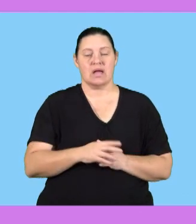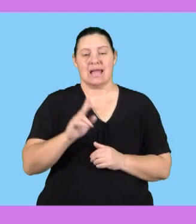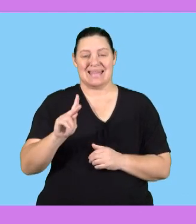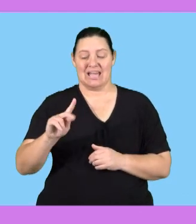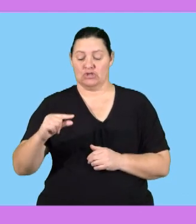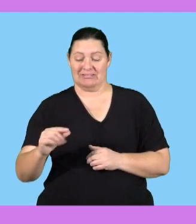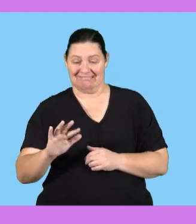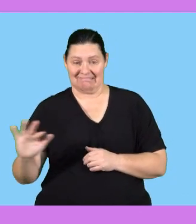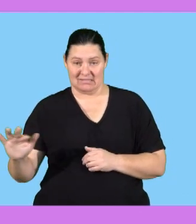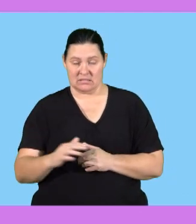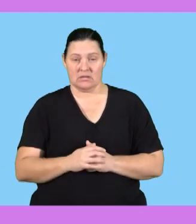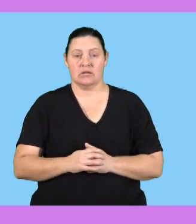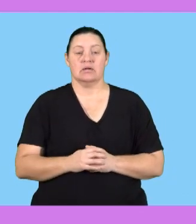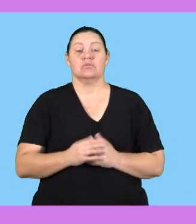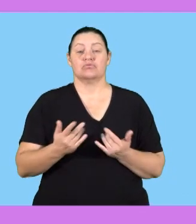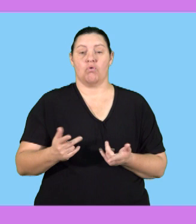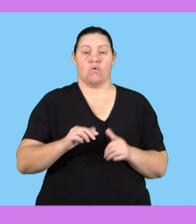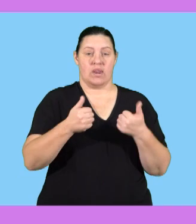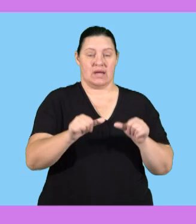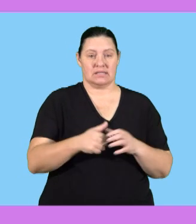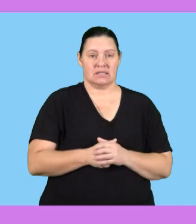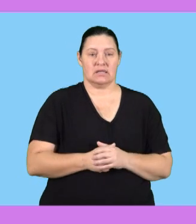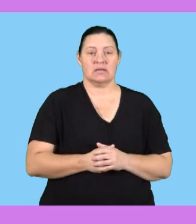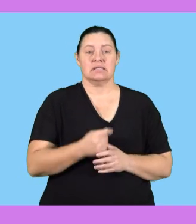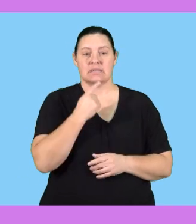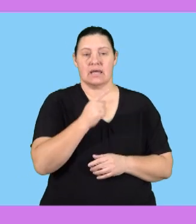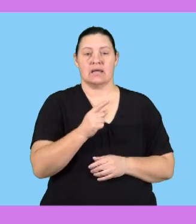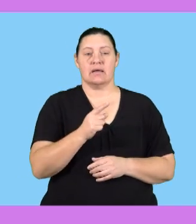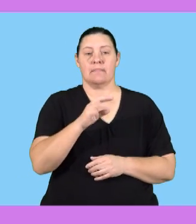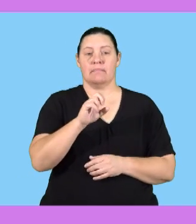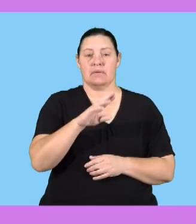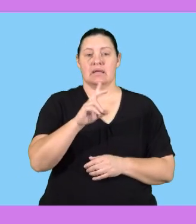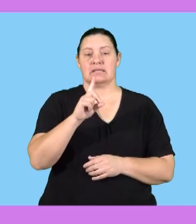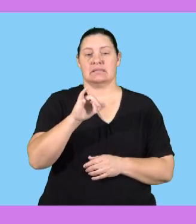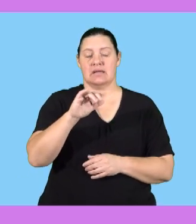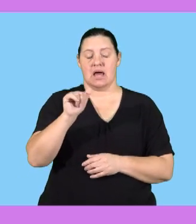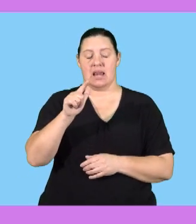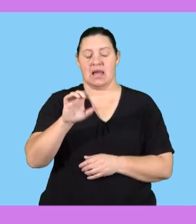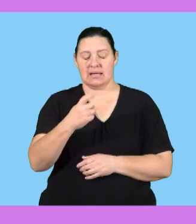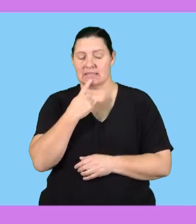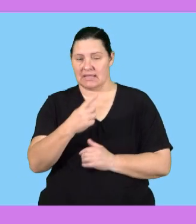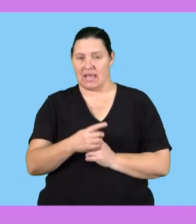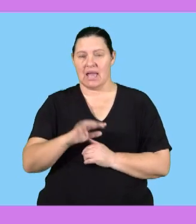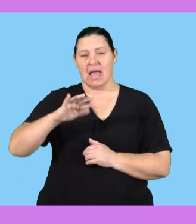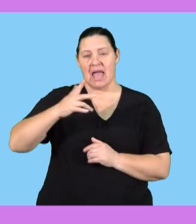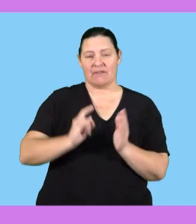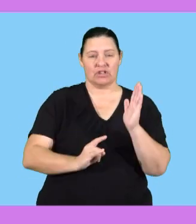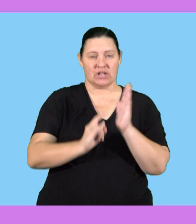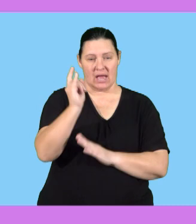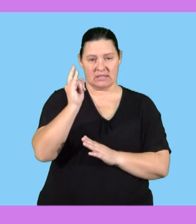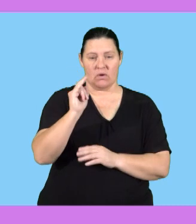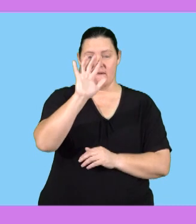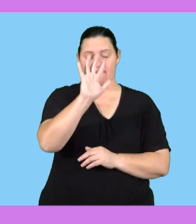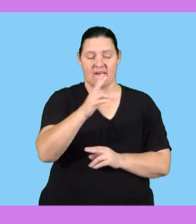kilograms. Right, our next question. We're saying here, Mrs. DeHarley stated that the average height of